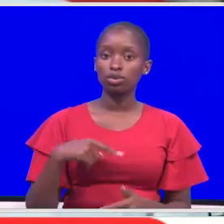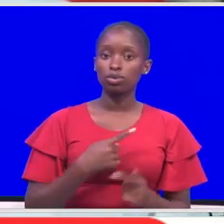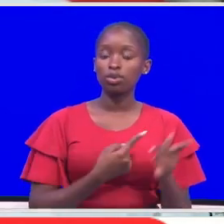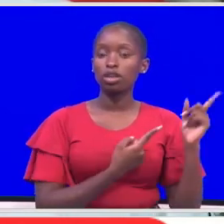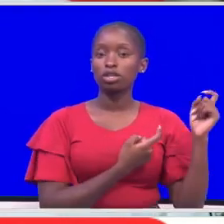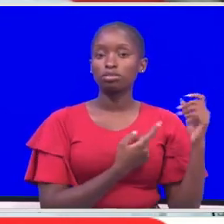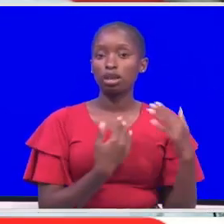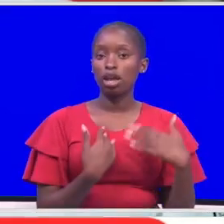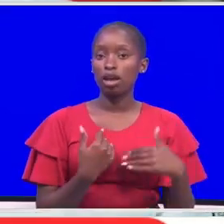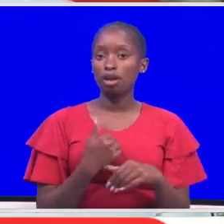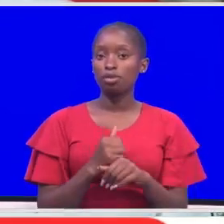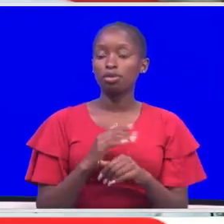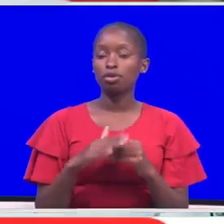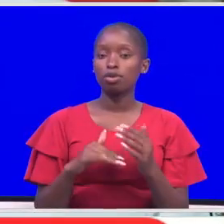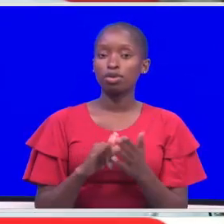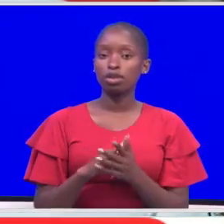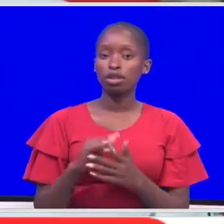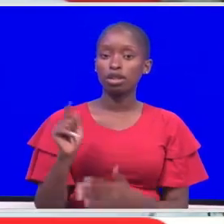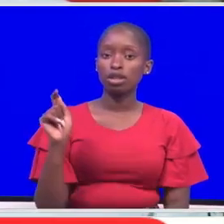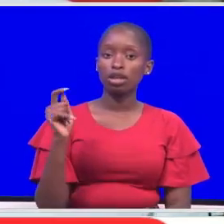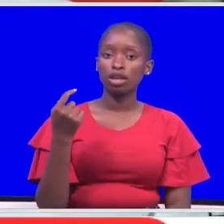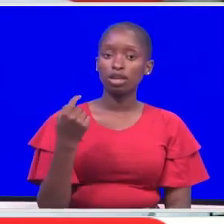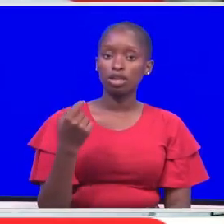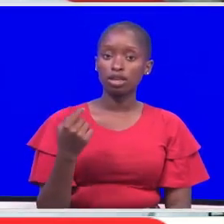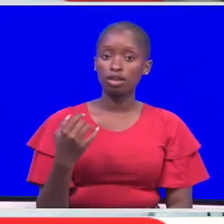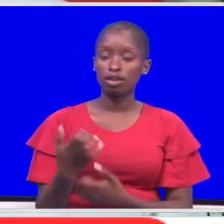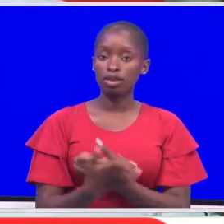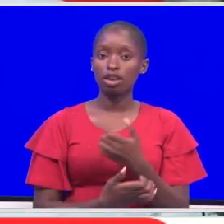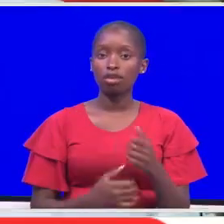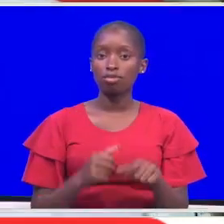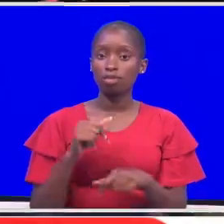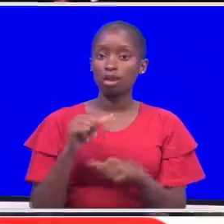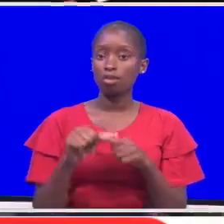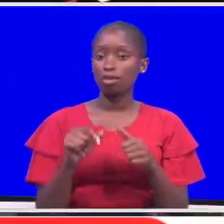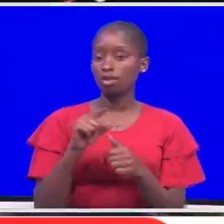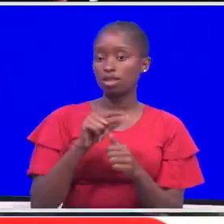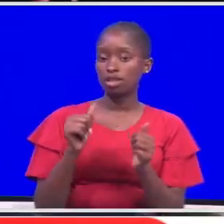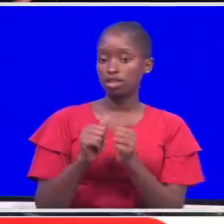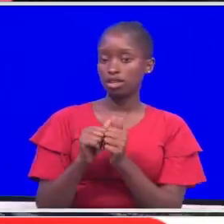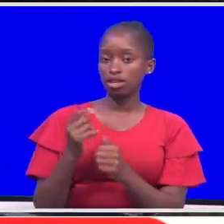in Kenya economy 7 billion shillings for those 10 days.